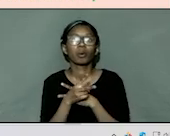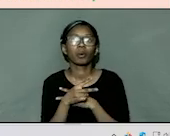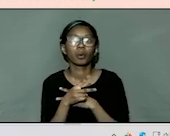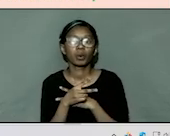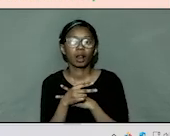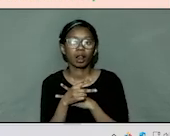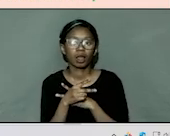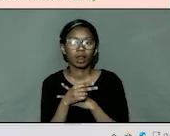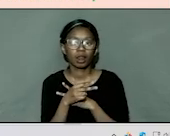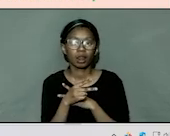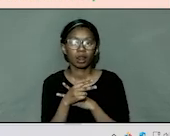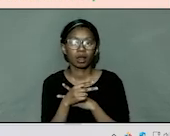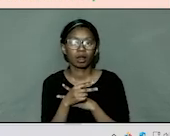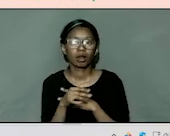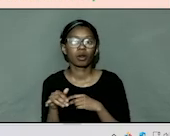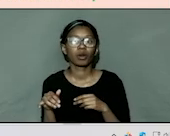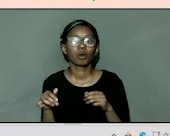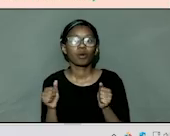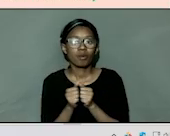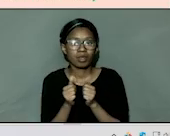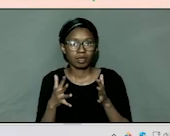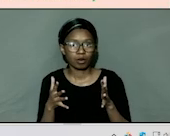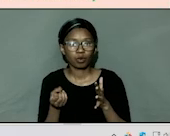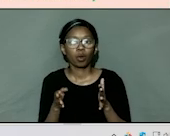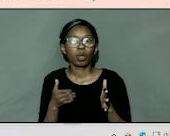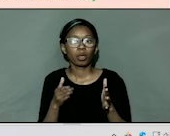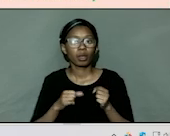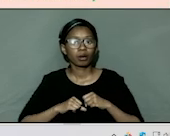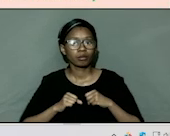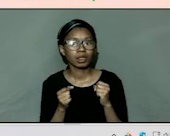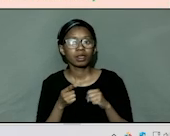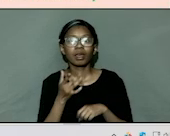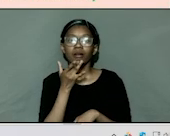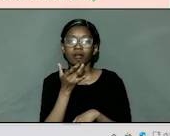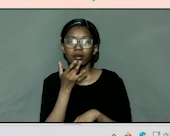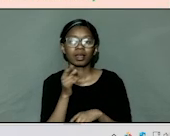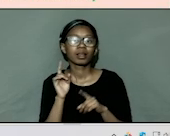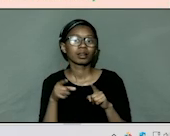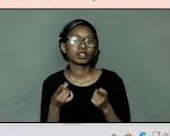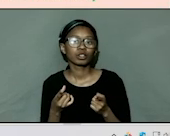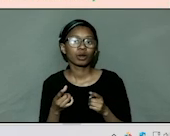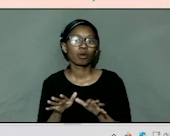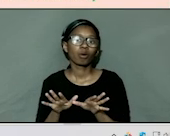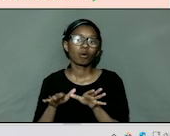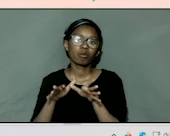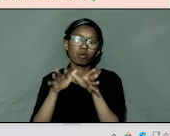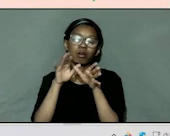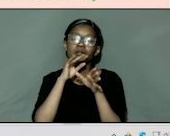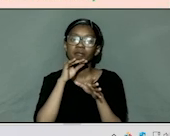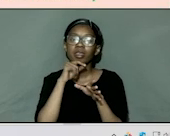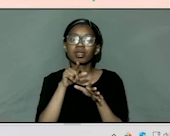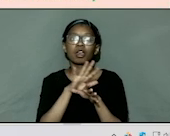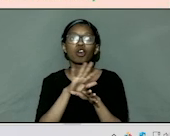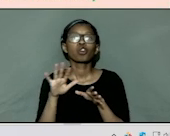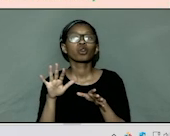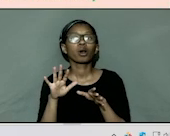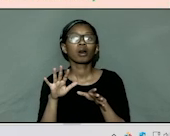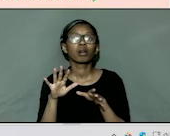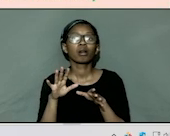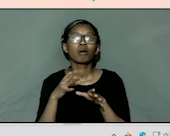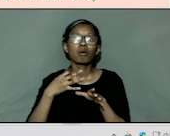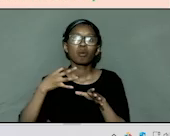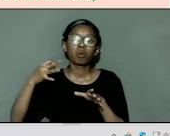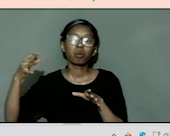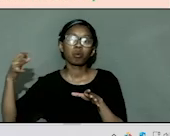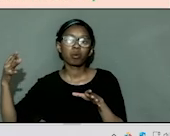and then those without wings, it was favorable. They could not fly and they were not blown away by the water, by the strong winds, and